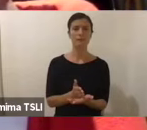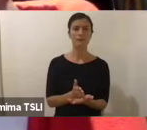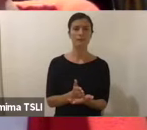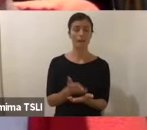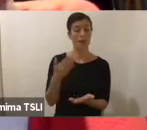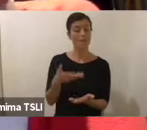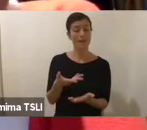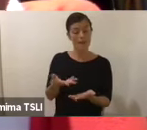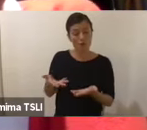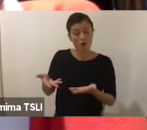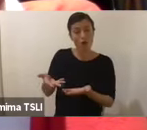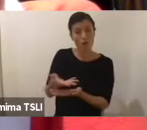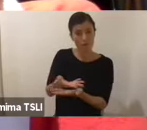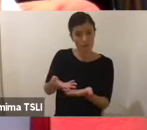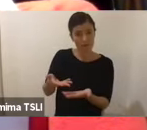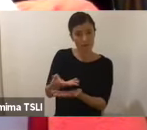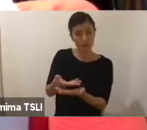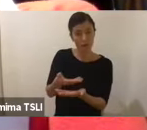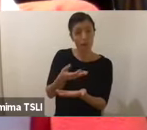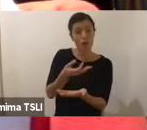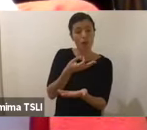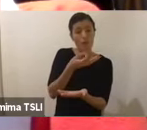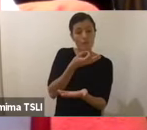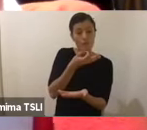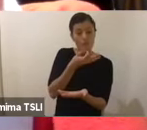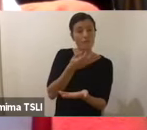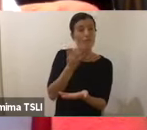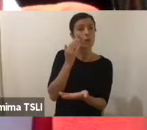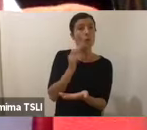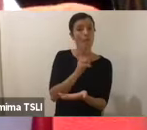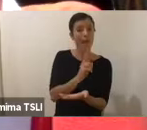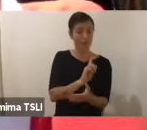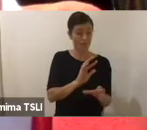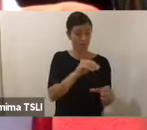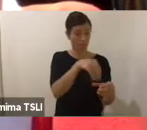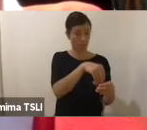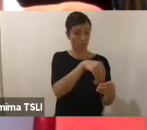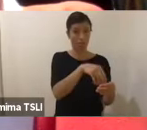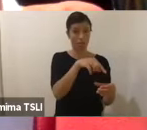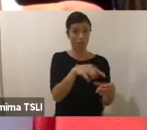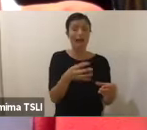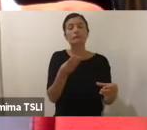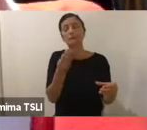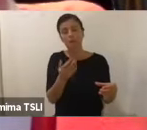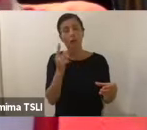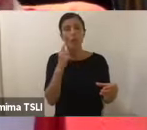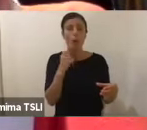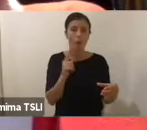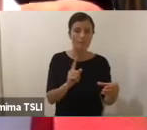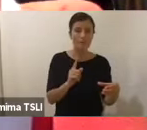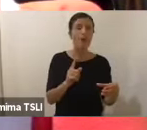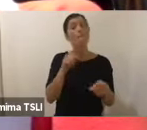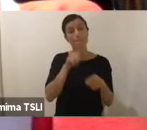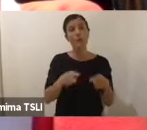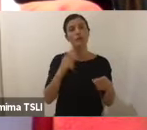among the few black people who were there at the time and the majority of the white people who were white and that was when i